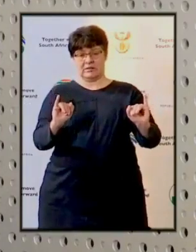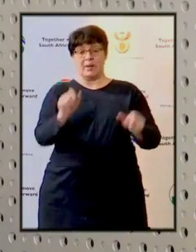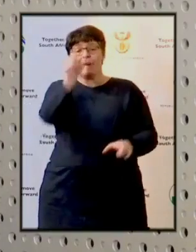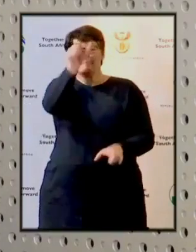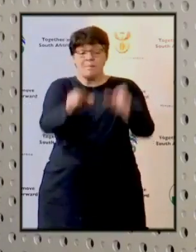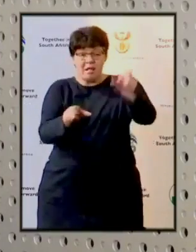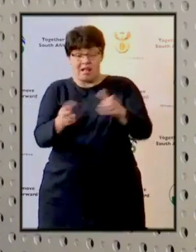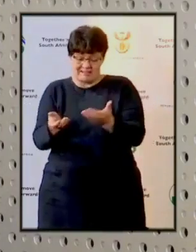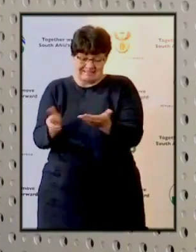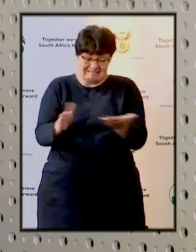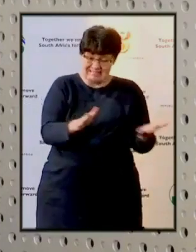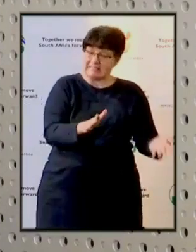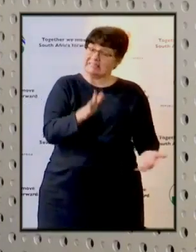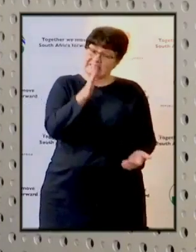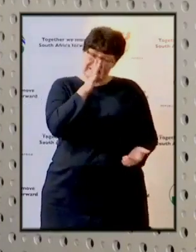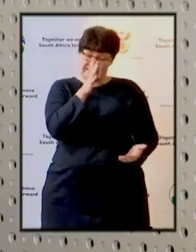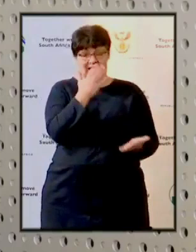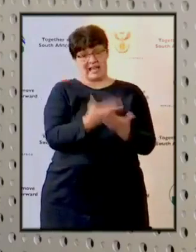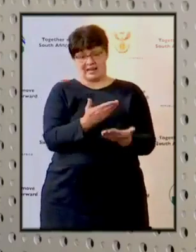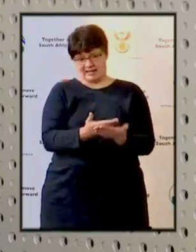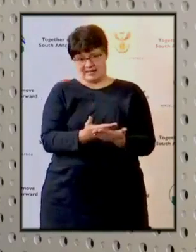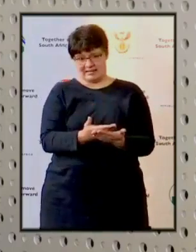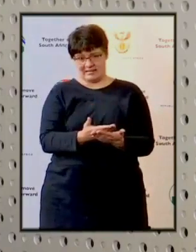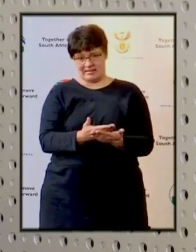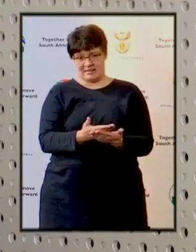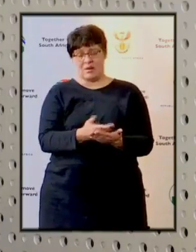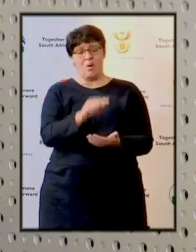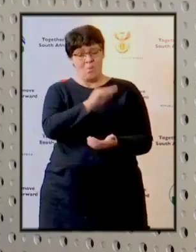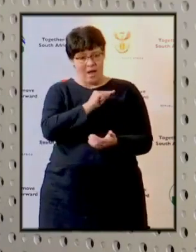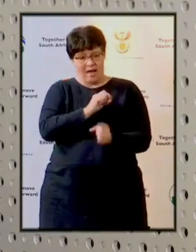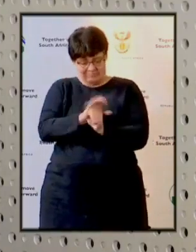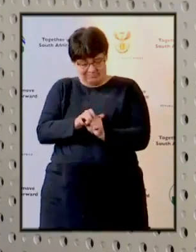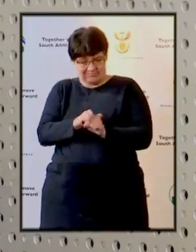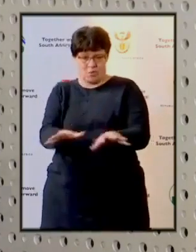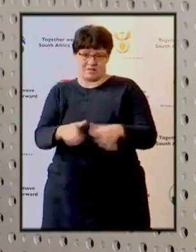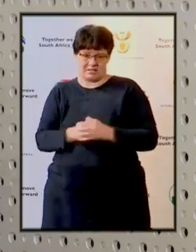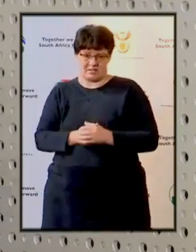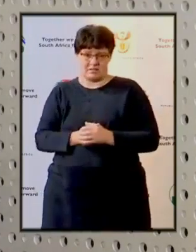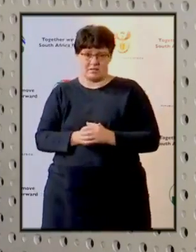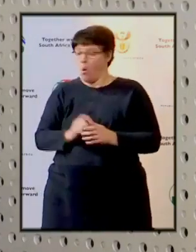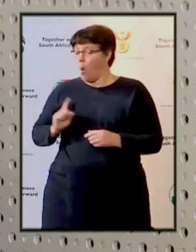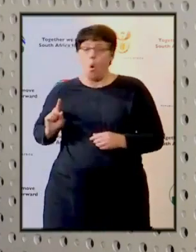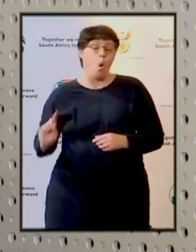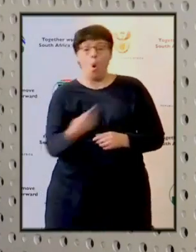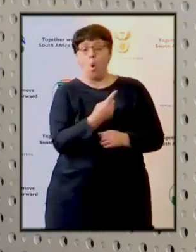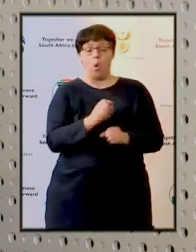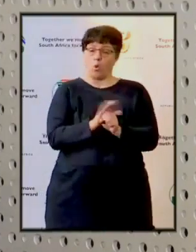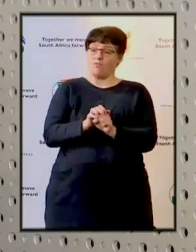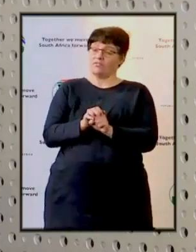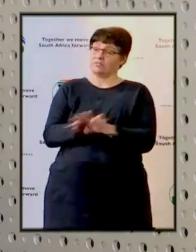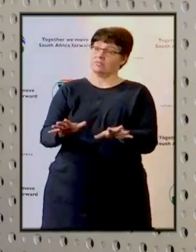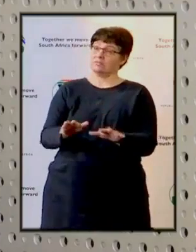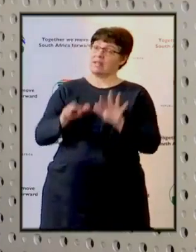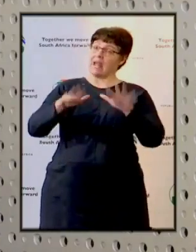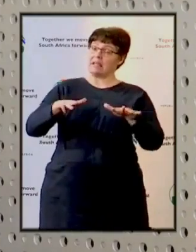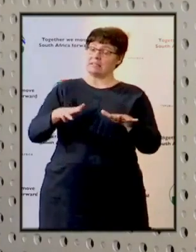be highest. In other words, the number of people who will die when they're COVID-19. Not everybody who's COVID-19 dies. And we